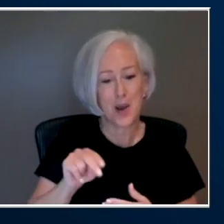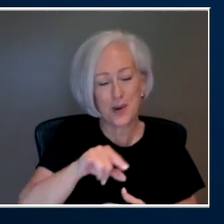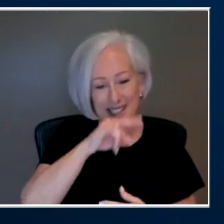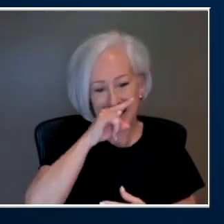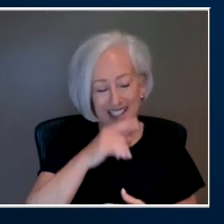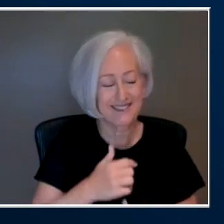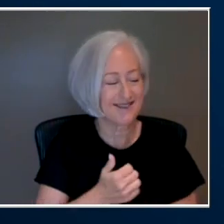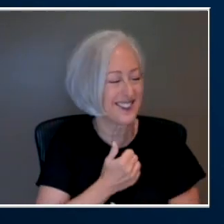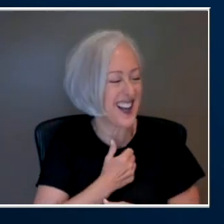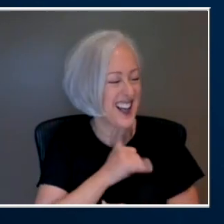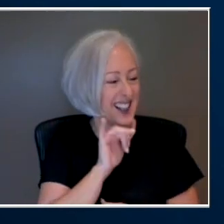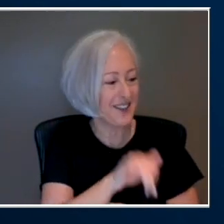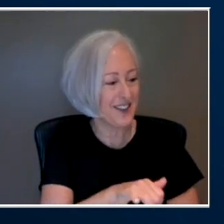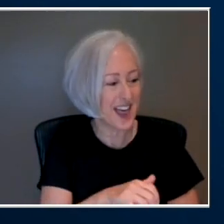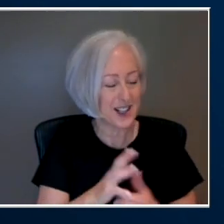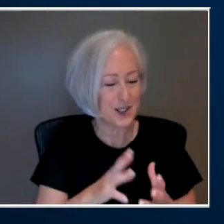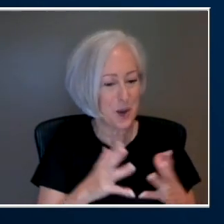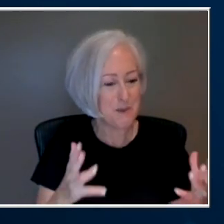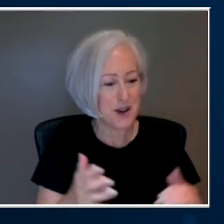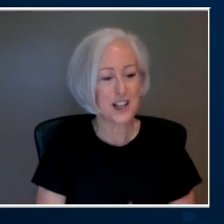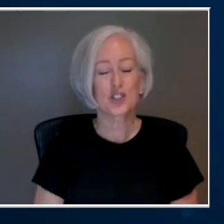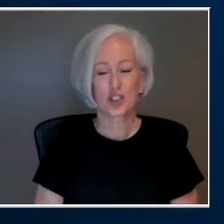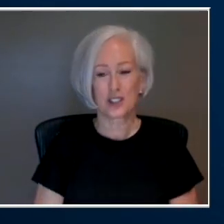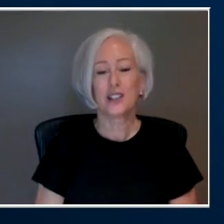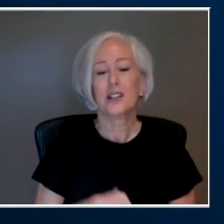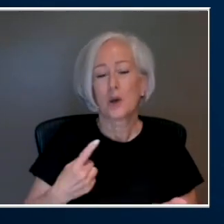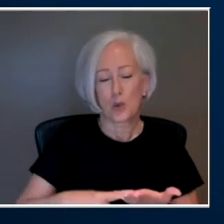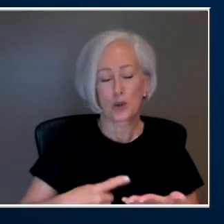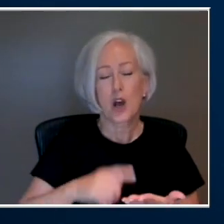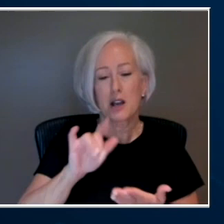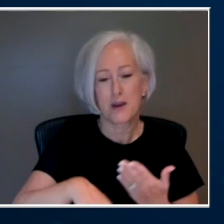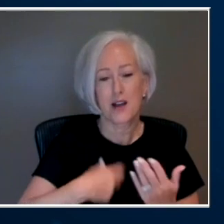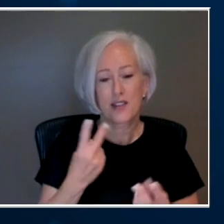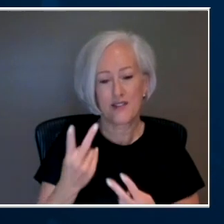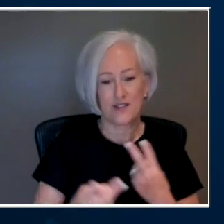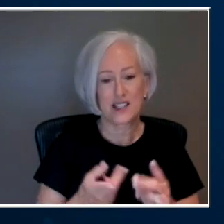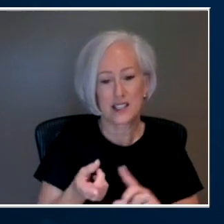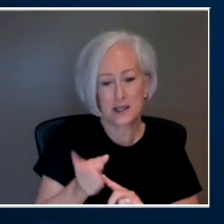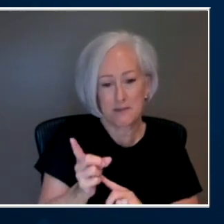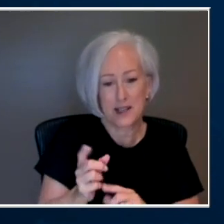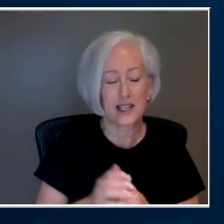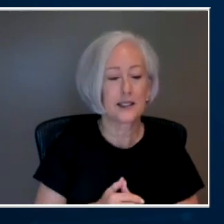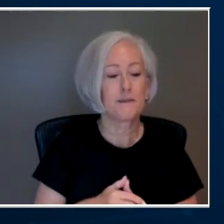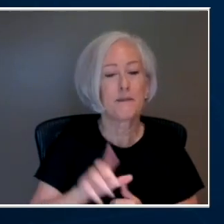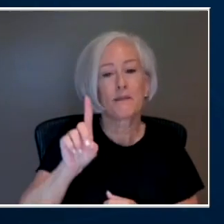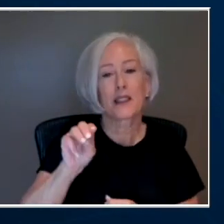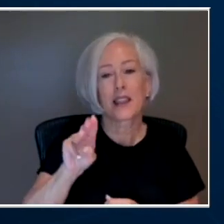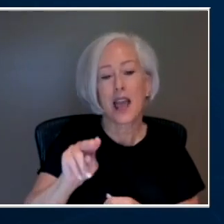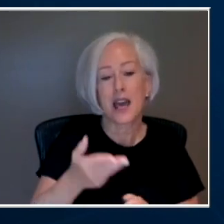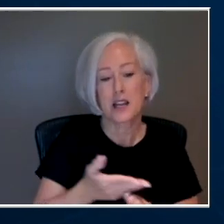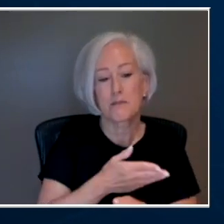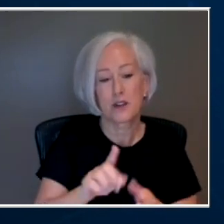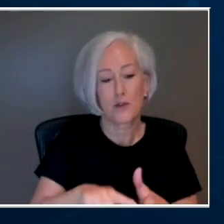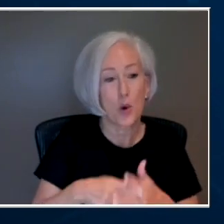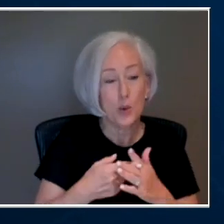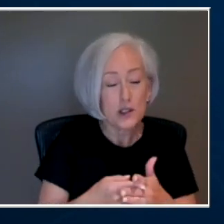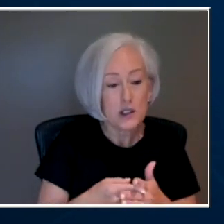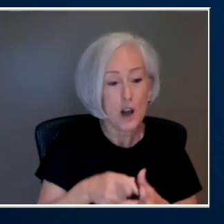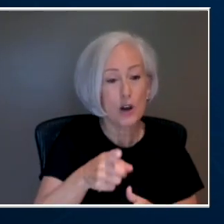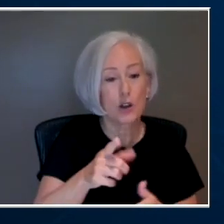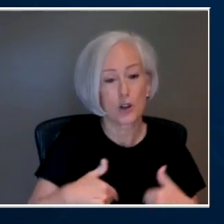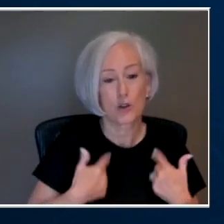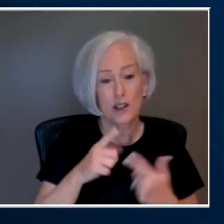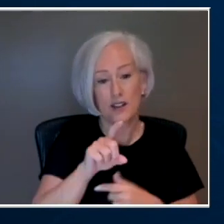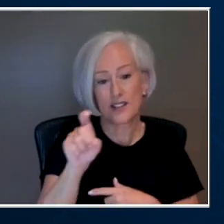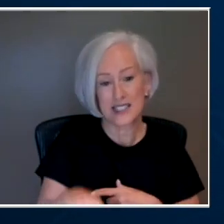And we're going to get to that visit in just a minute. Adam, before we even jump into this, you are in Texas, where you're a firefighter in Bryan,